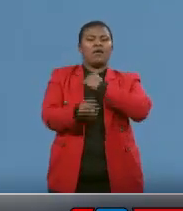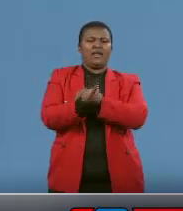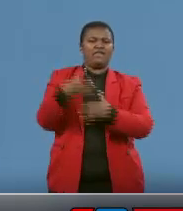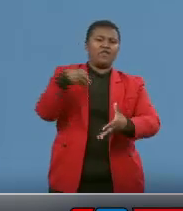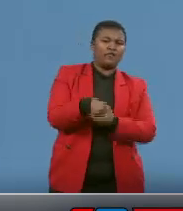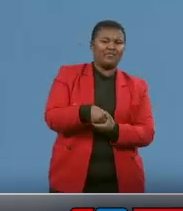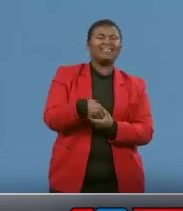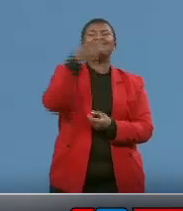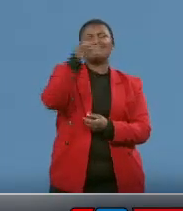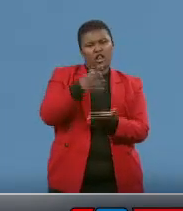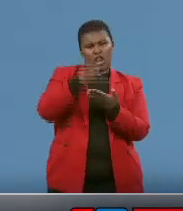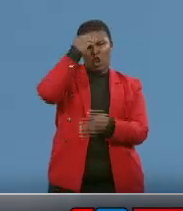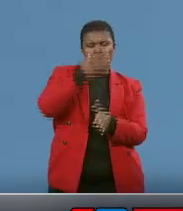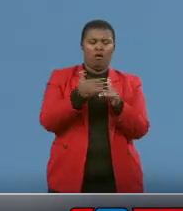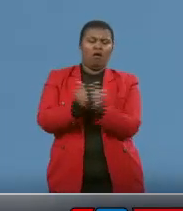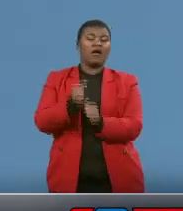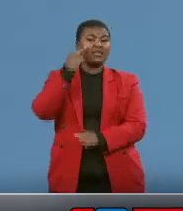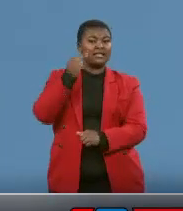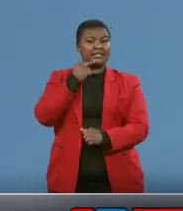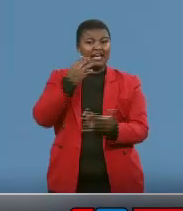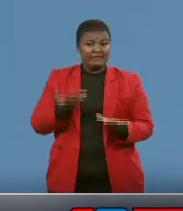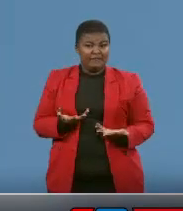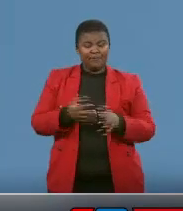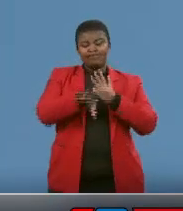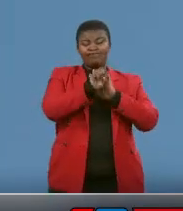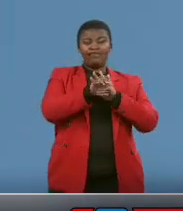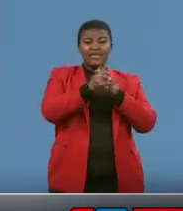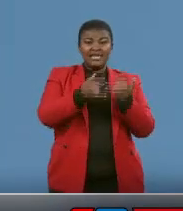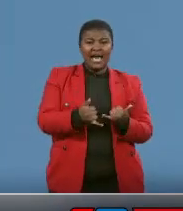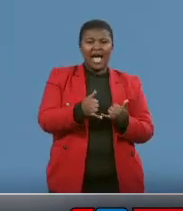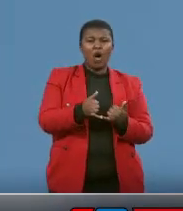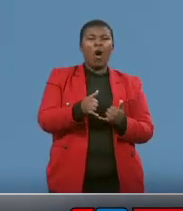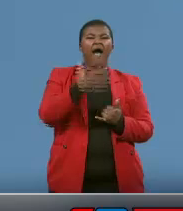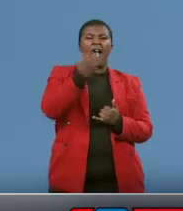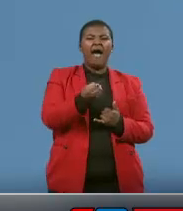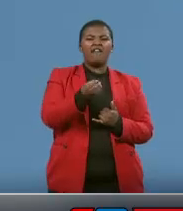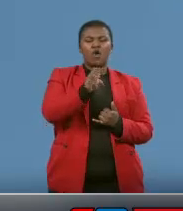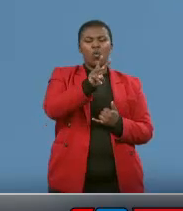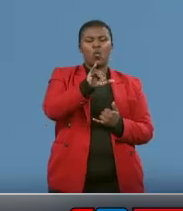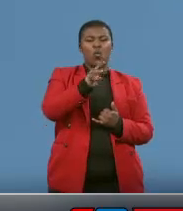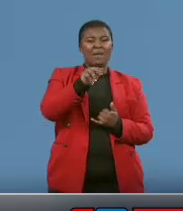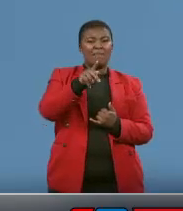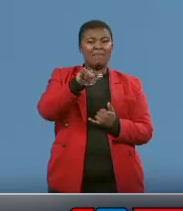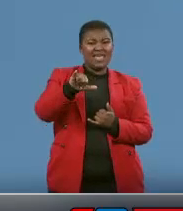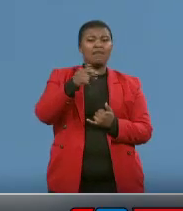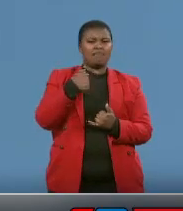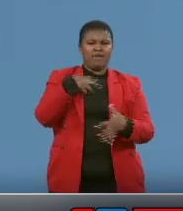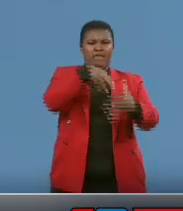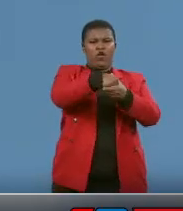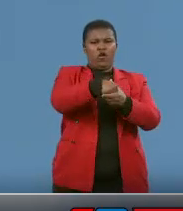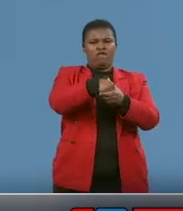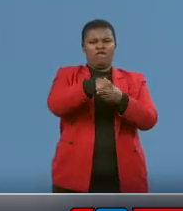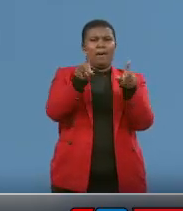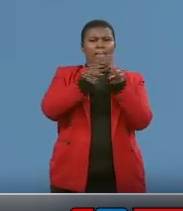we're still learning. Even with ads today, Wimpy has an ad I was happy to be part of, behind the